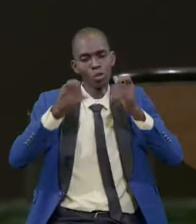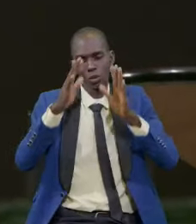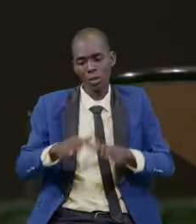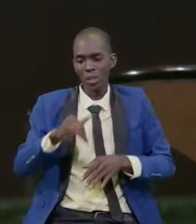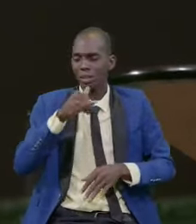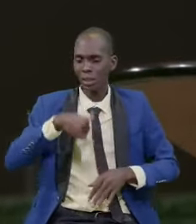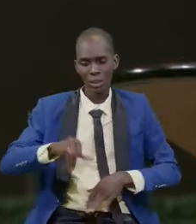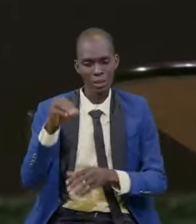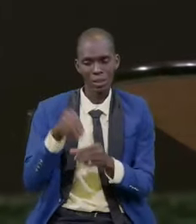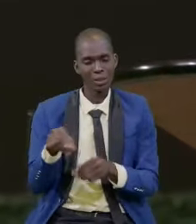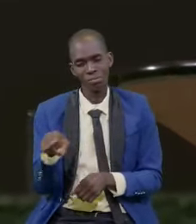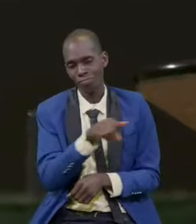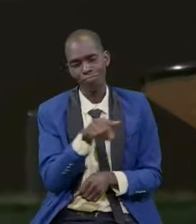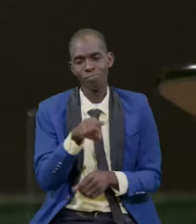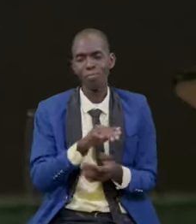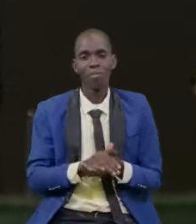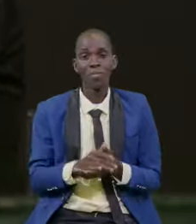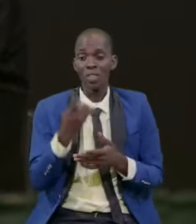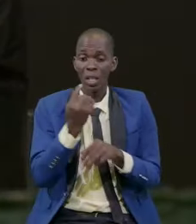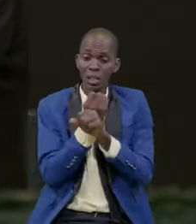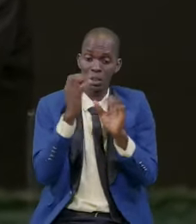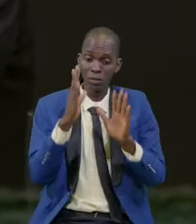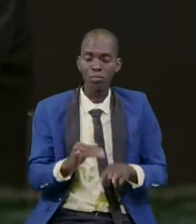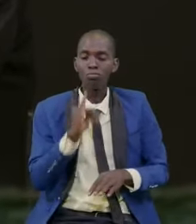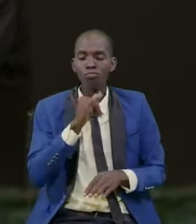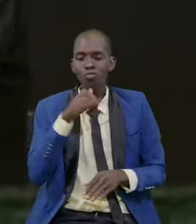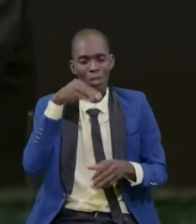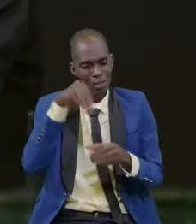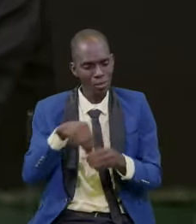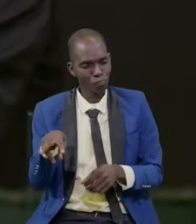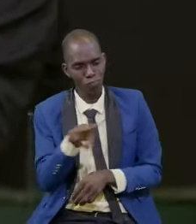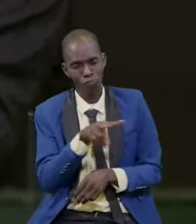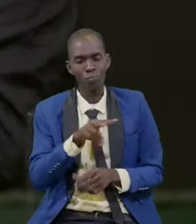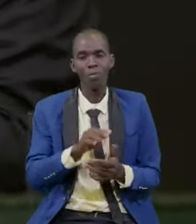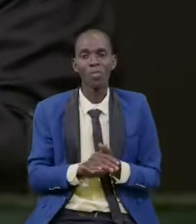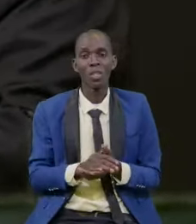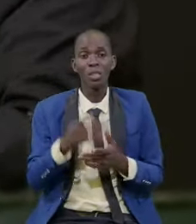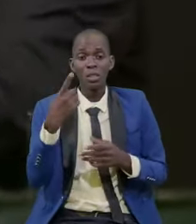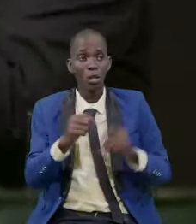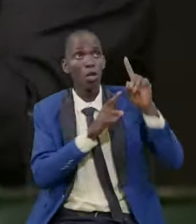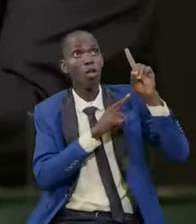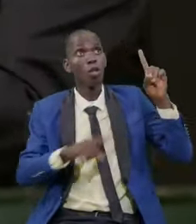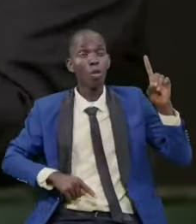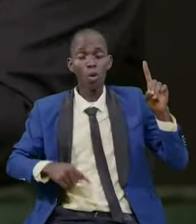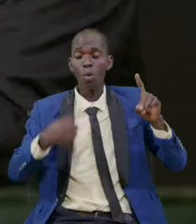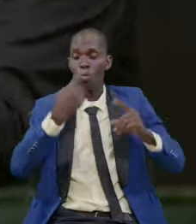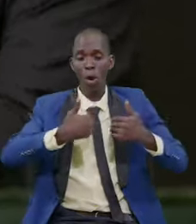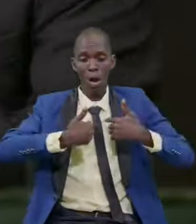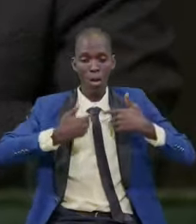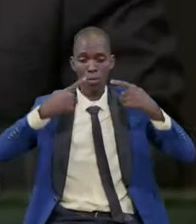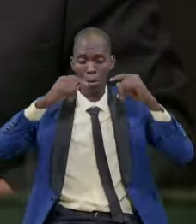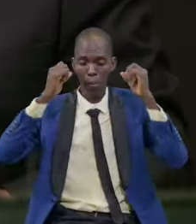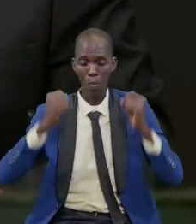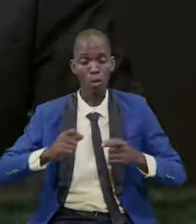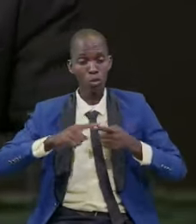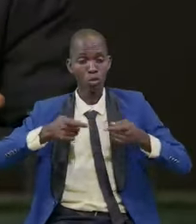And because the one, the Lord, the authority, the sovereign that can control